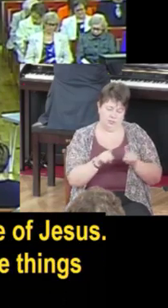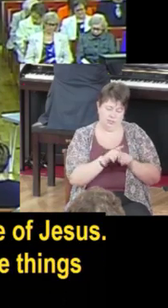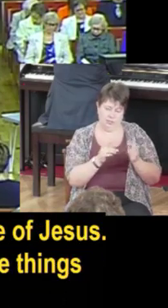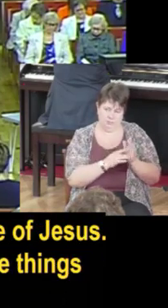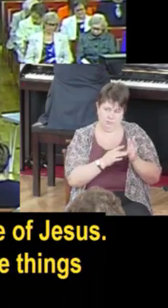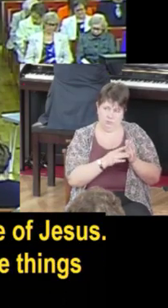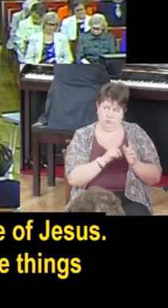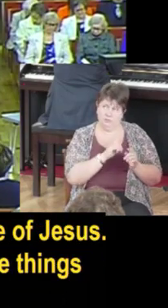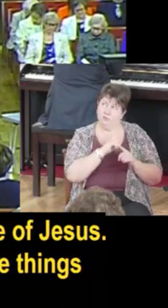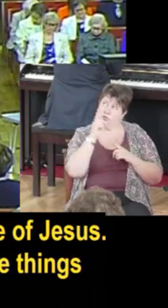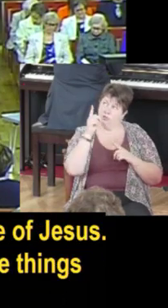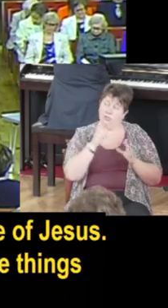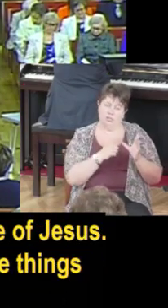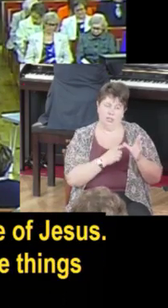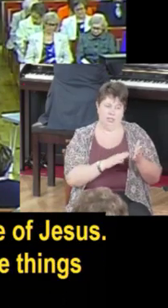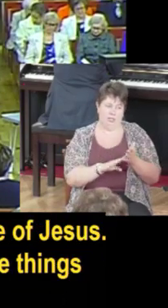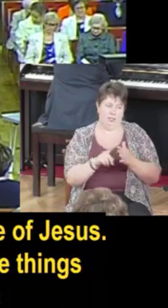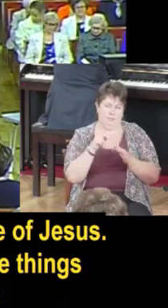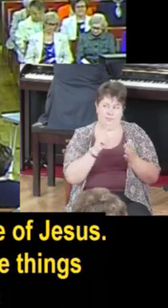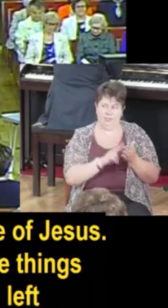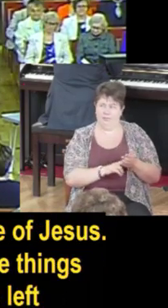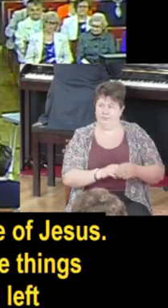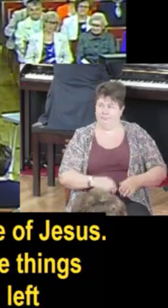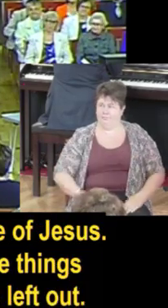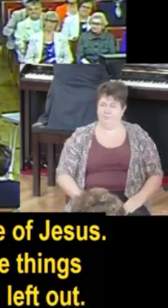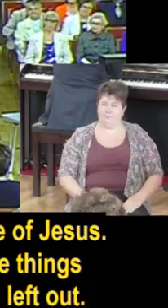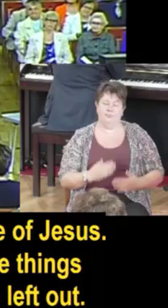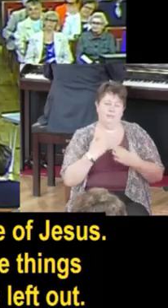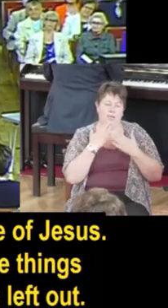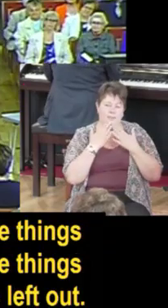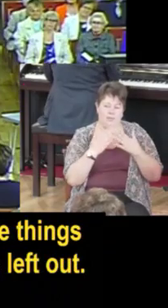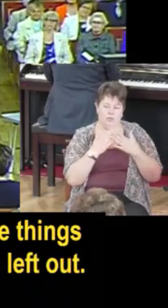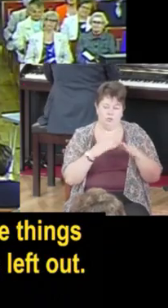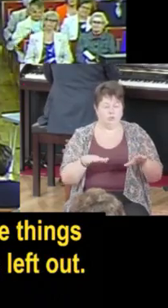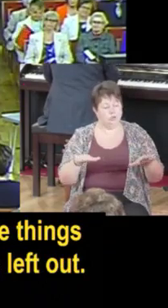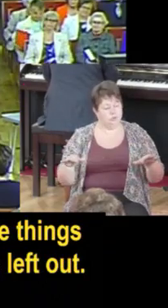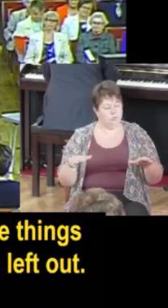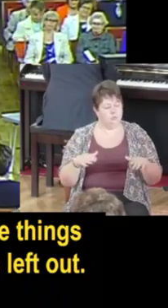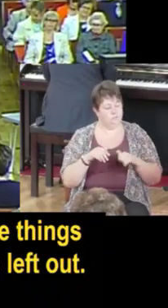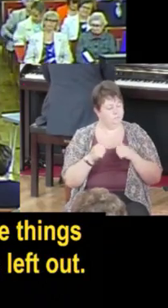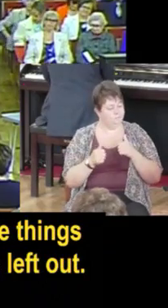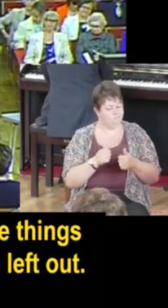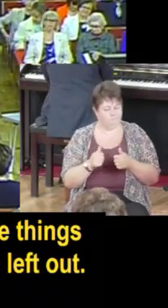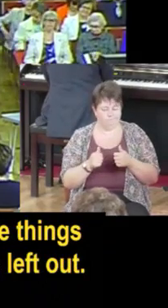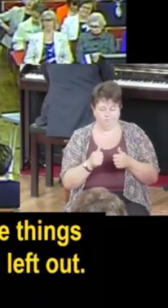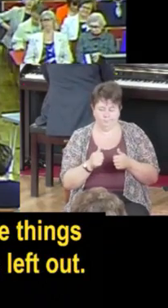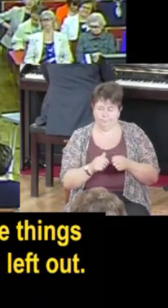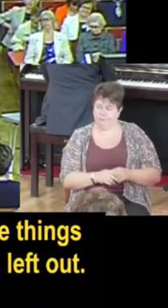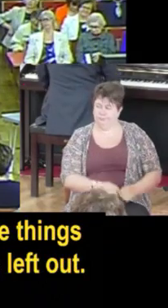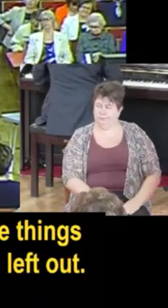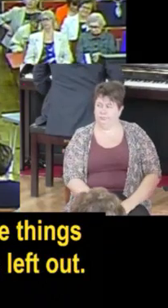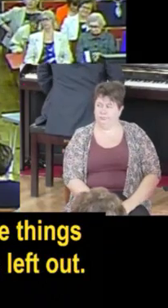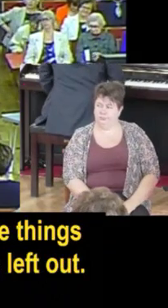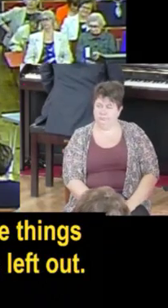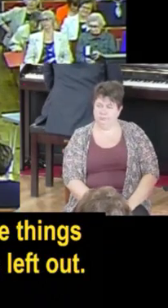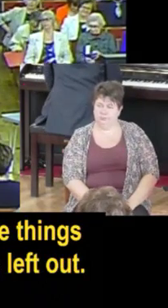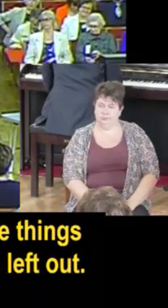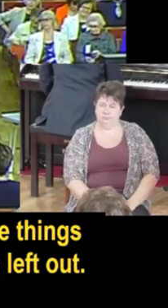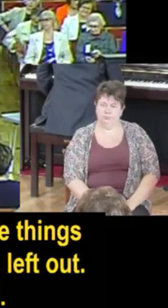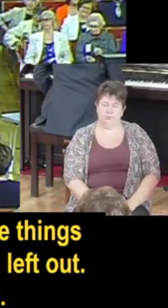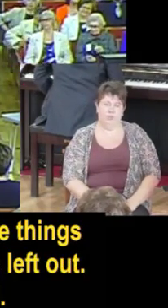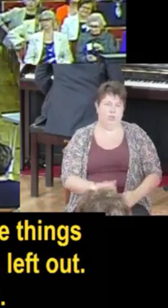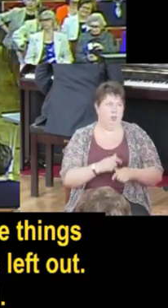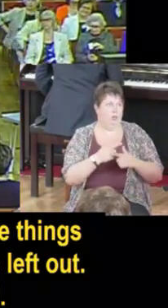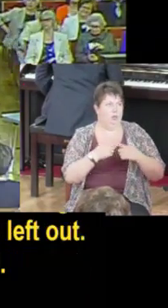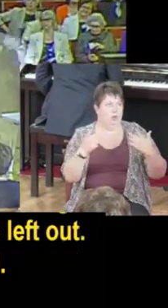Jesus' name we pray. Amen. Thank you, boys and girls. That was super, giving me all of